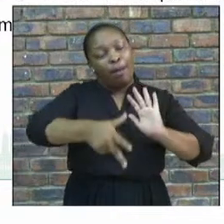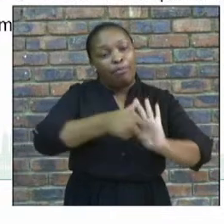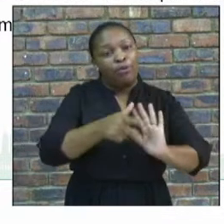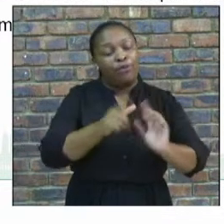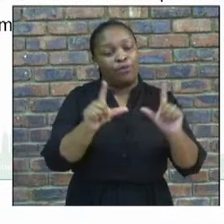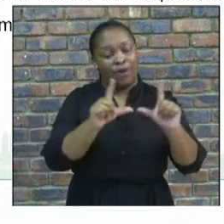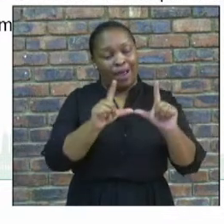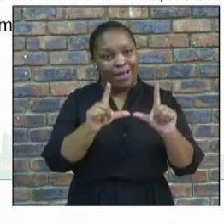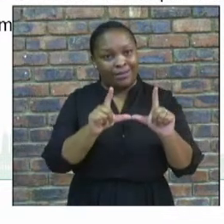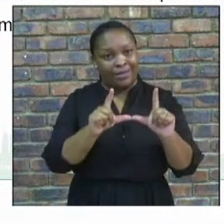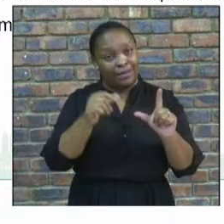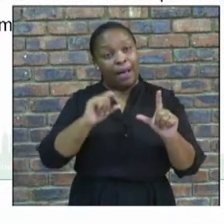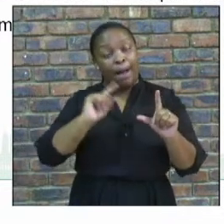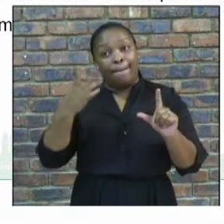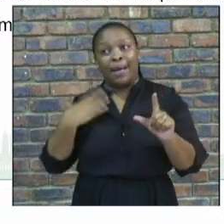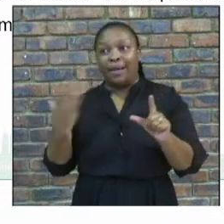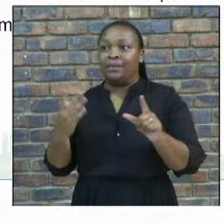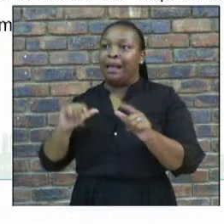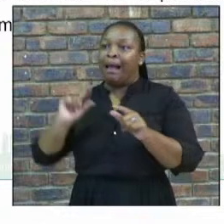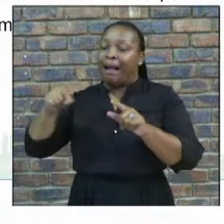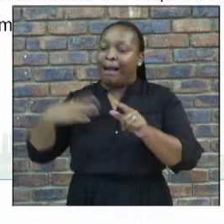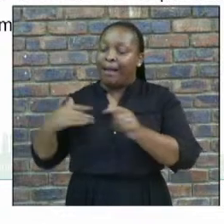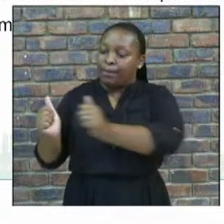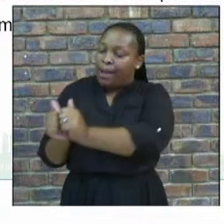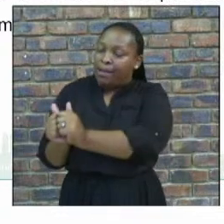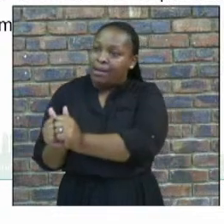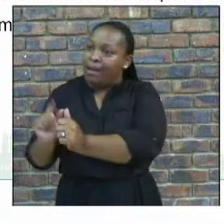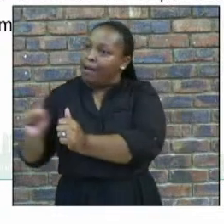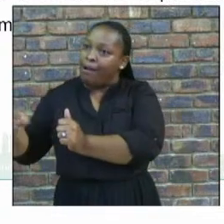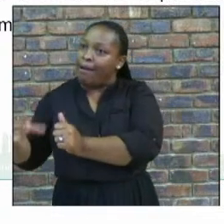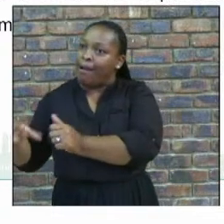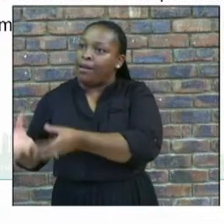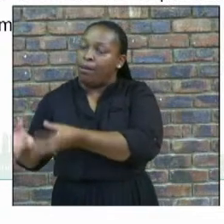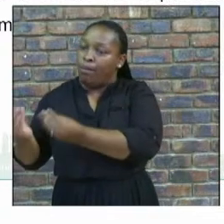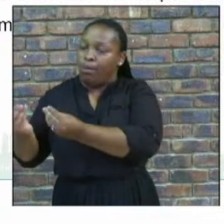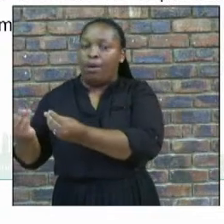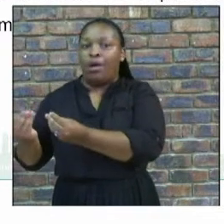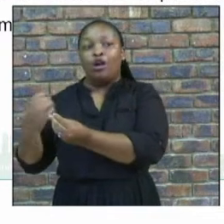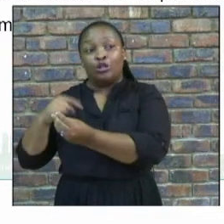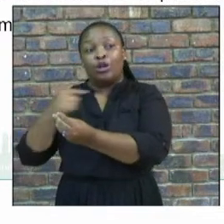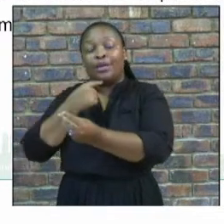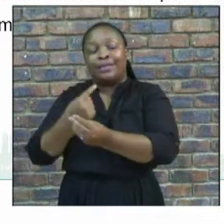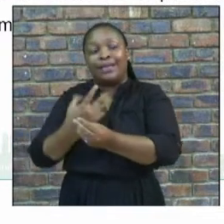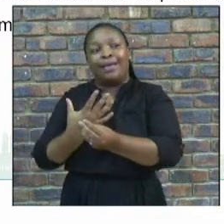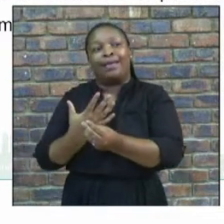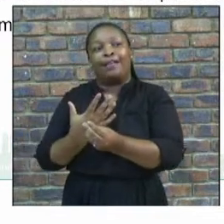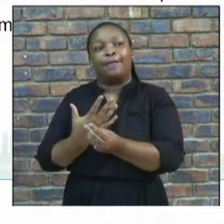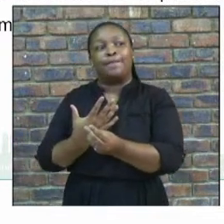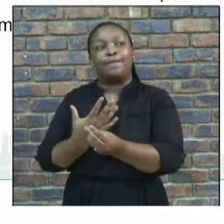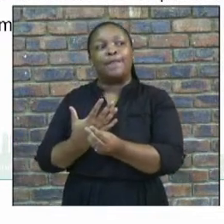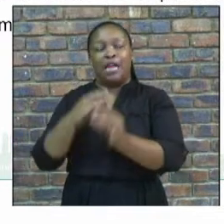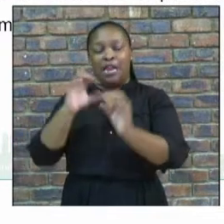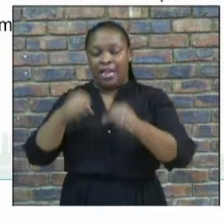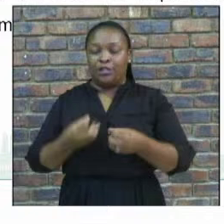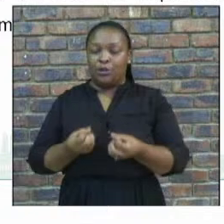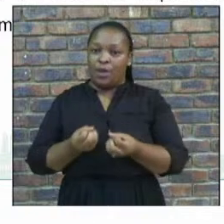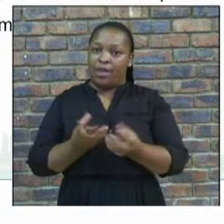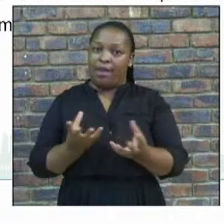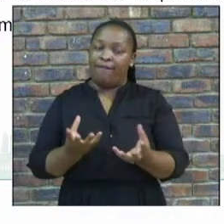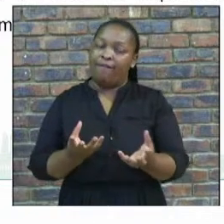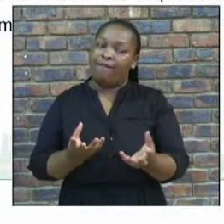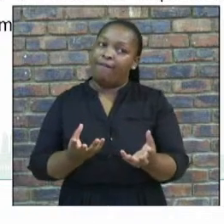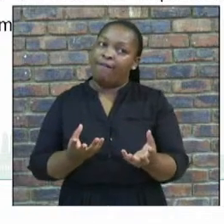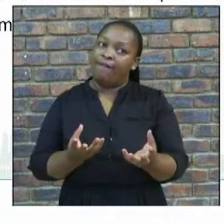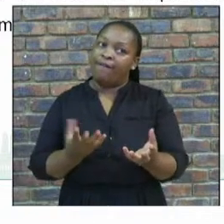partners from, they can't get black person who can participate. Then we do give them